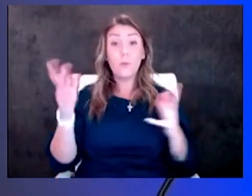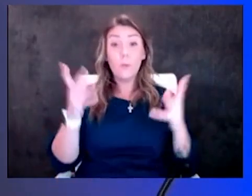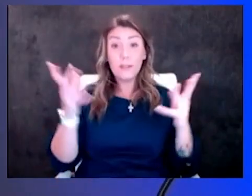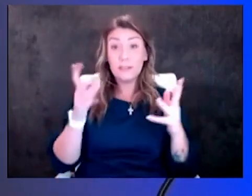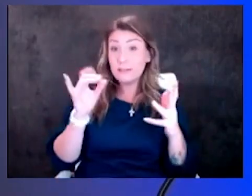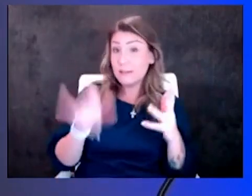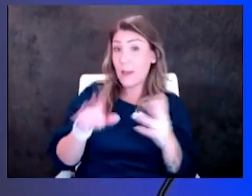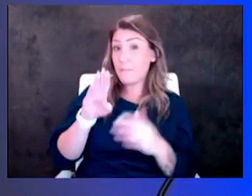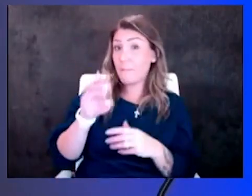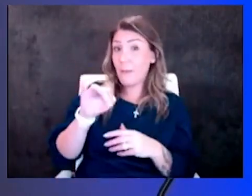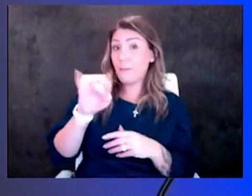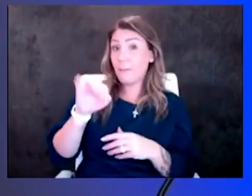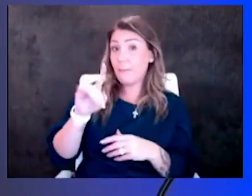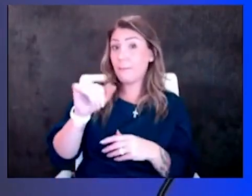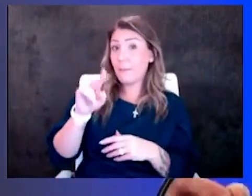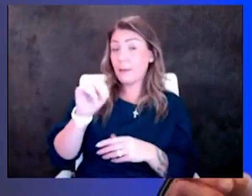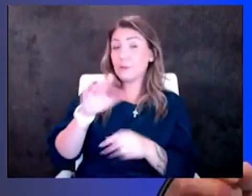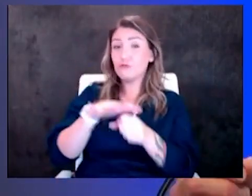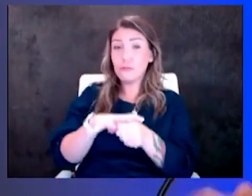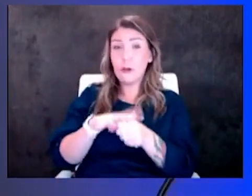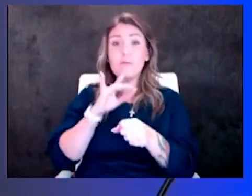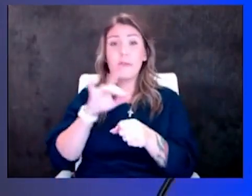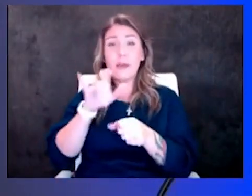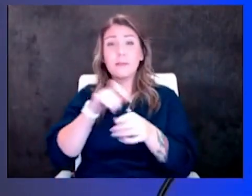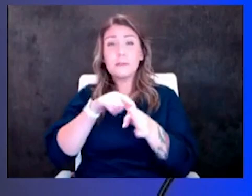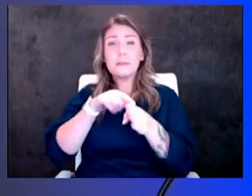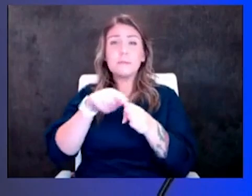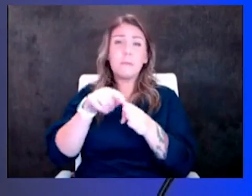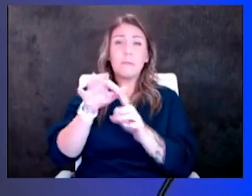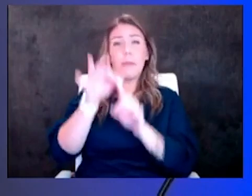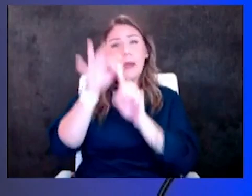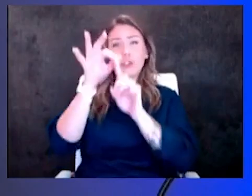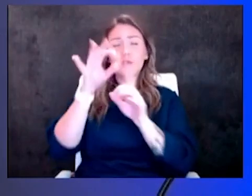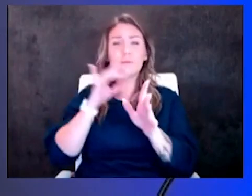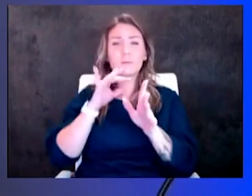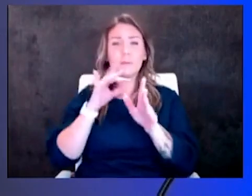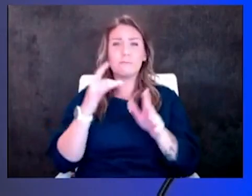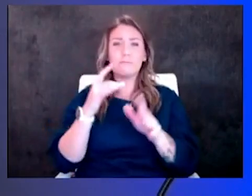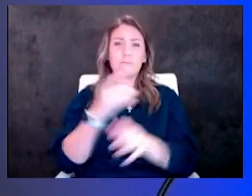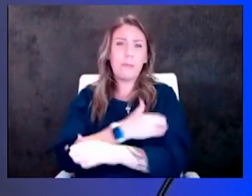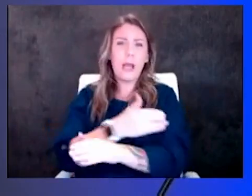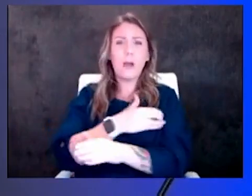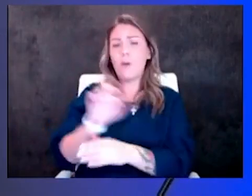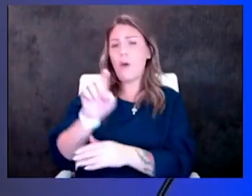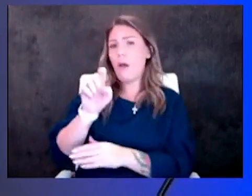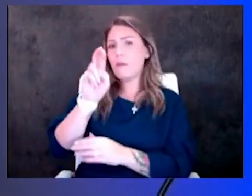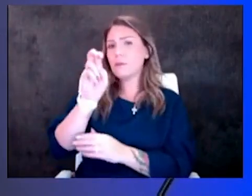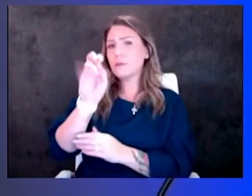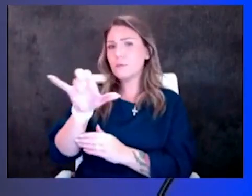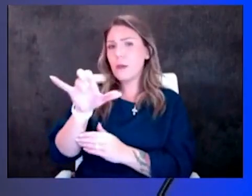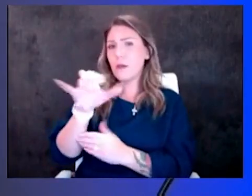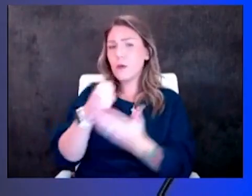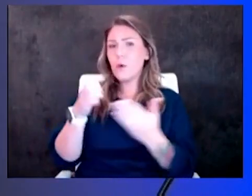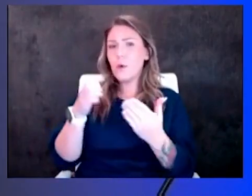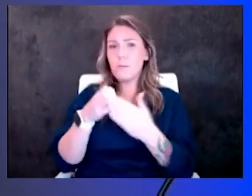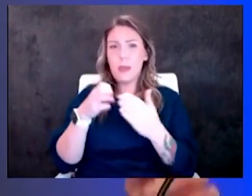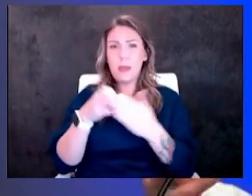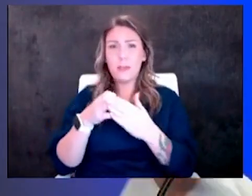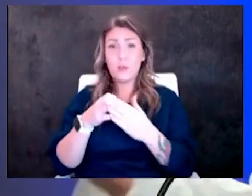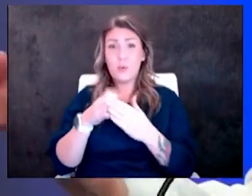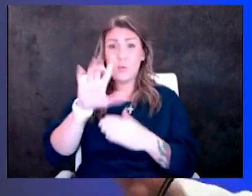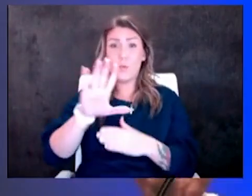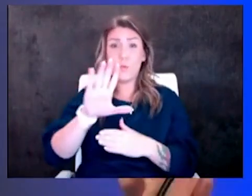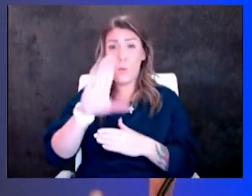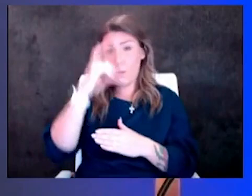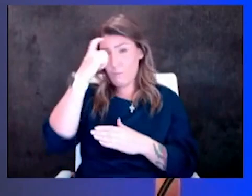is specialized, very powerful X-ray equipment that can look into the brain from two different angles at the same time. So